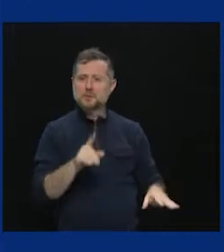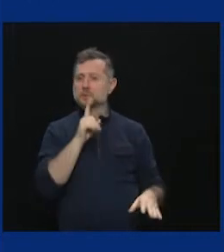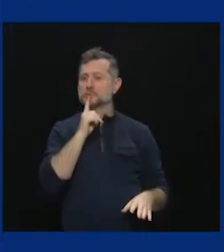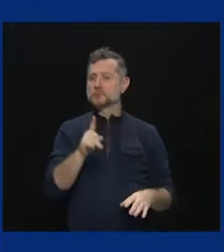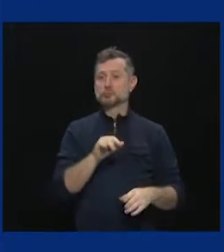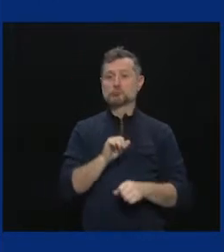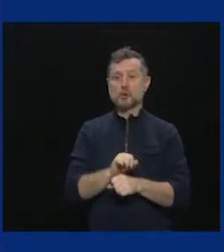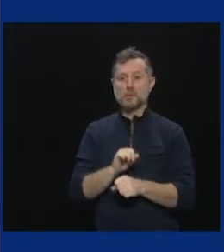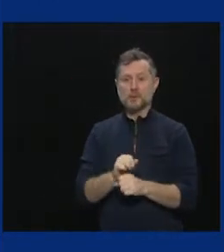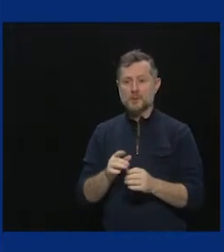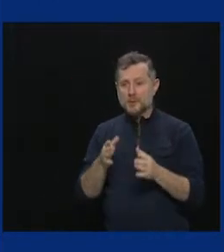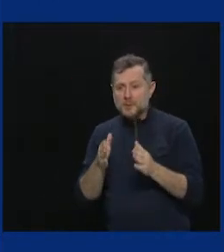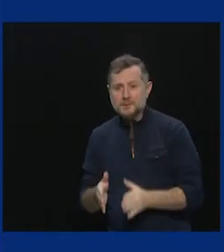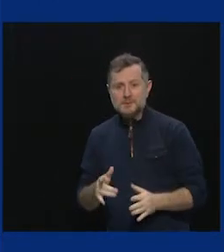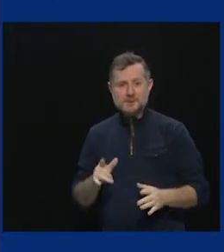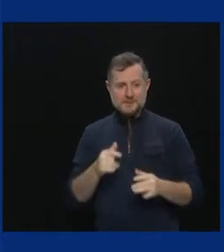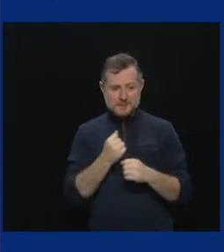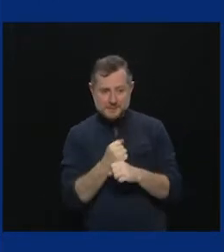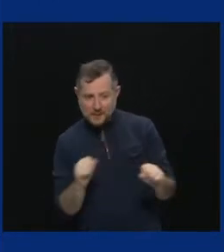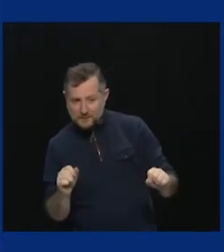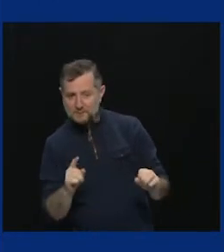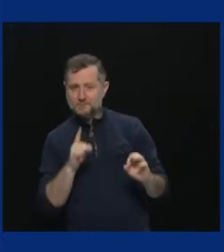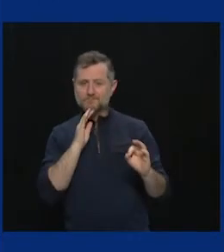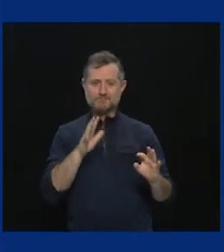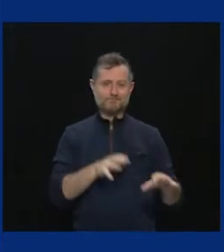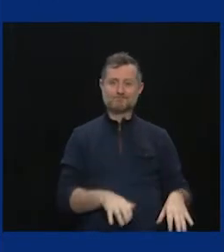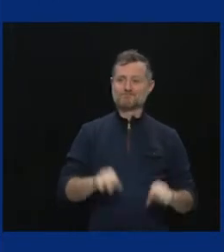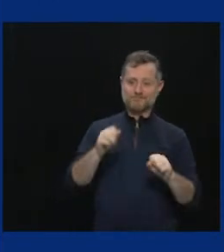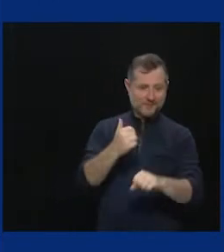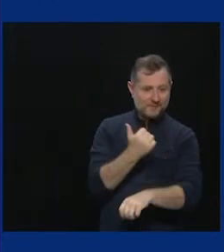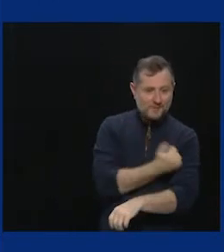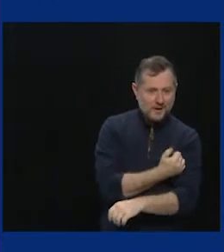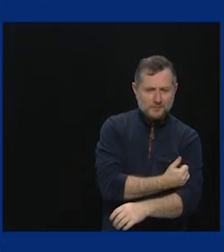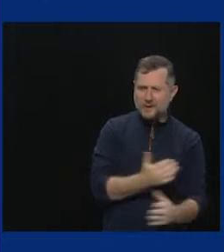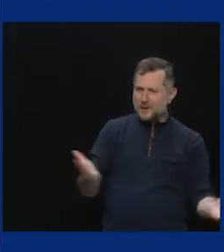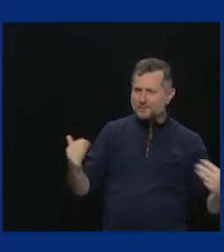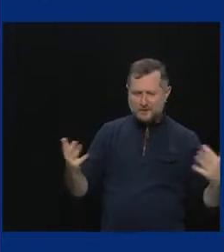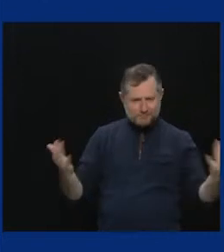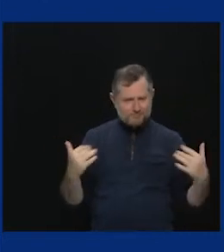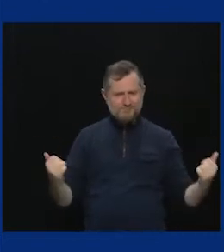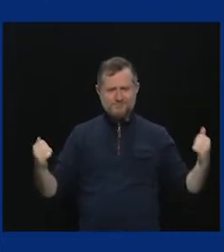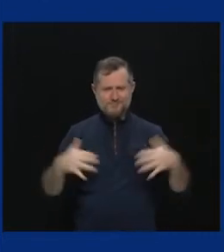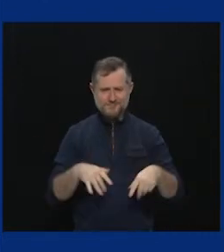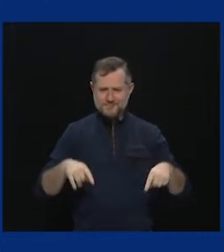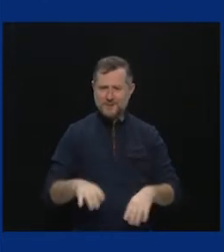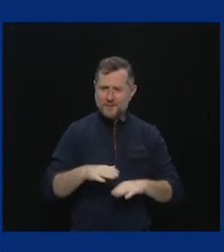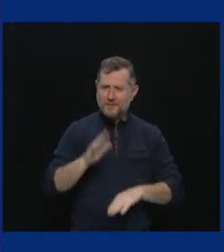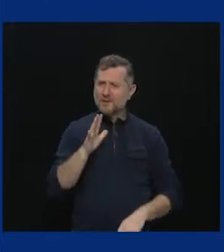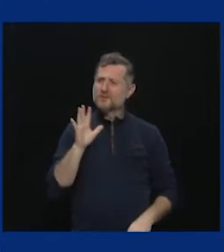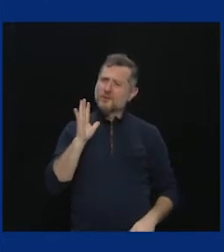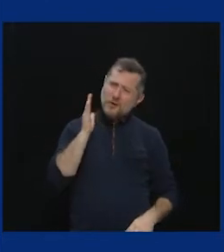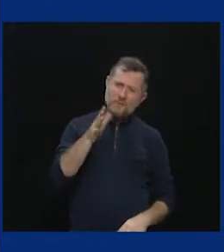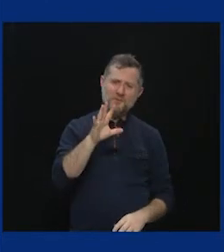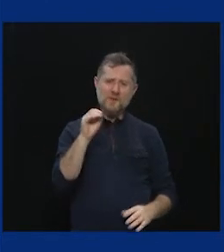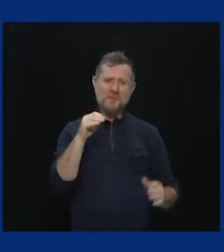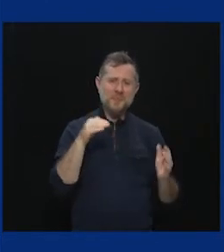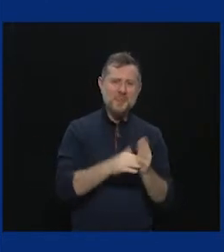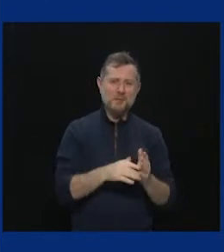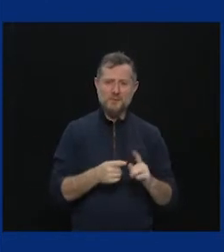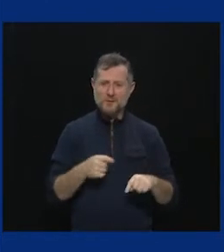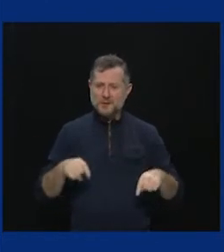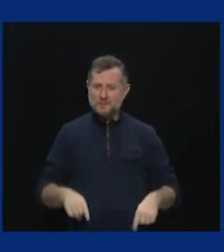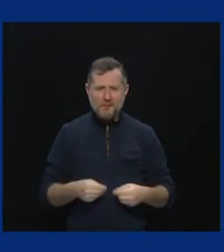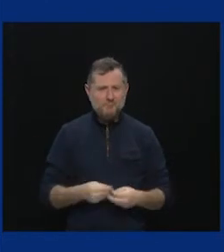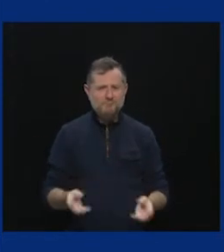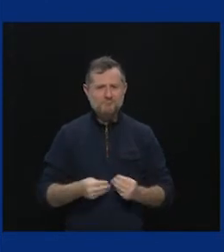and to have a vaccination site. I know you've had over 50,000 vaccines administered right here. And now you're welcoming the